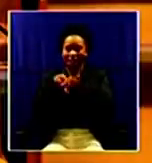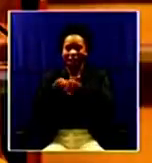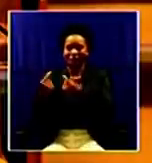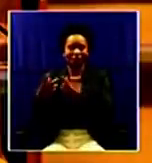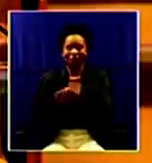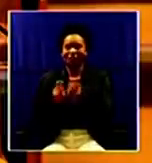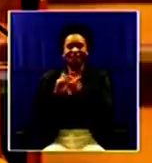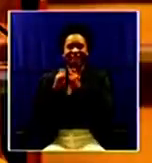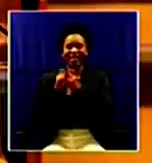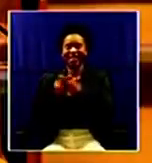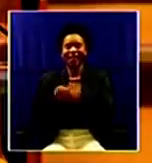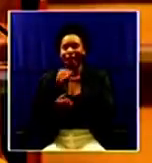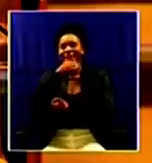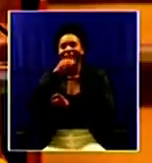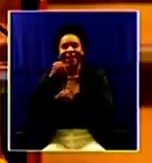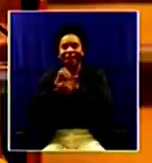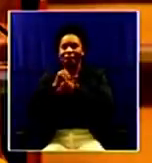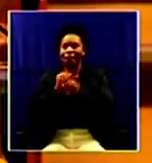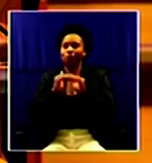It is clear that